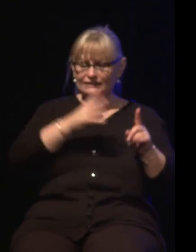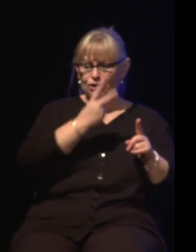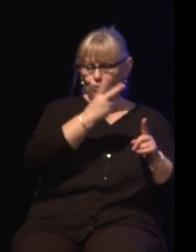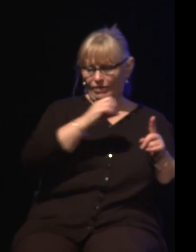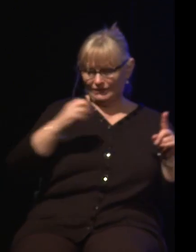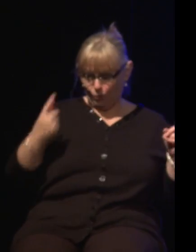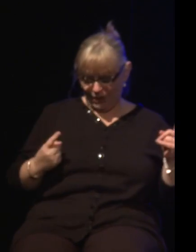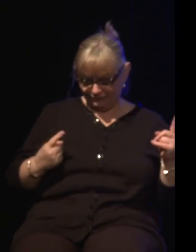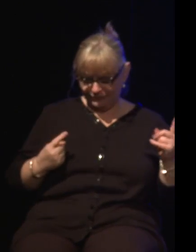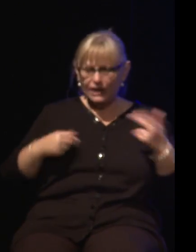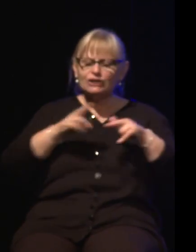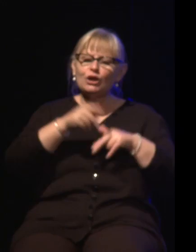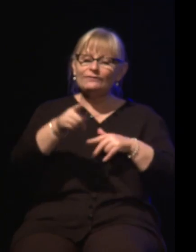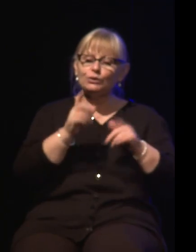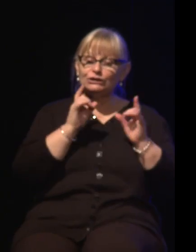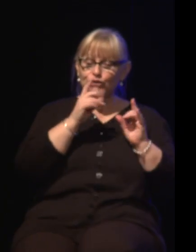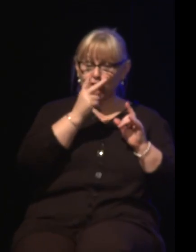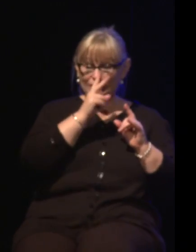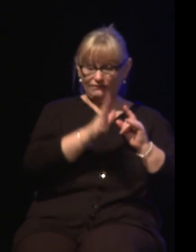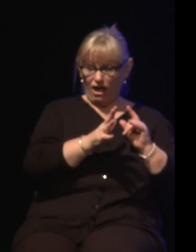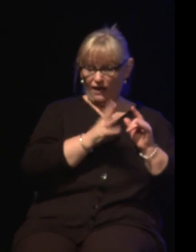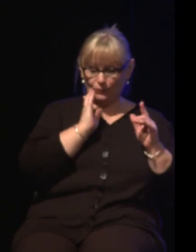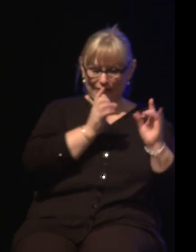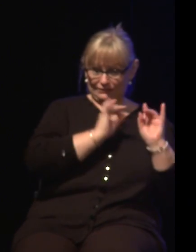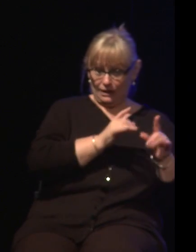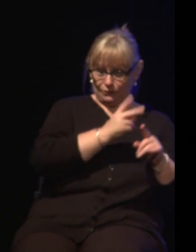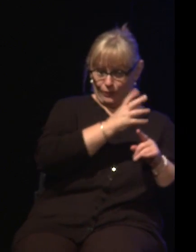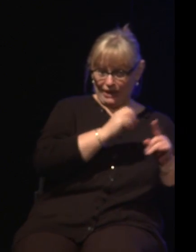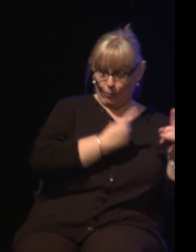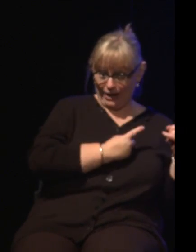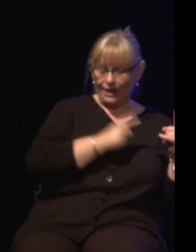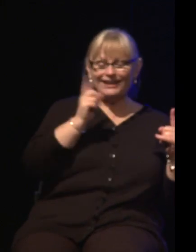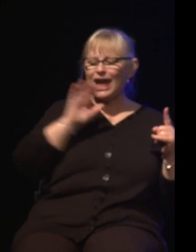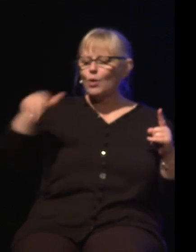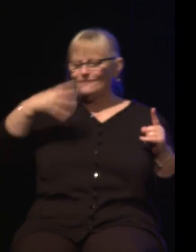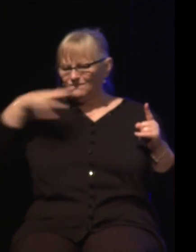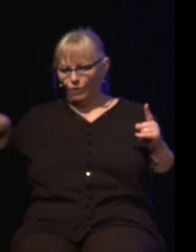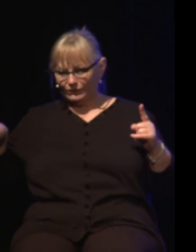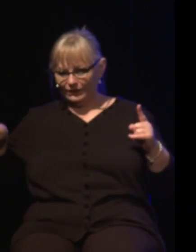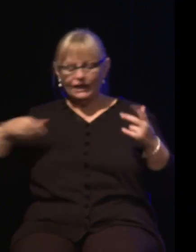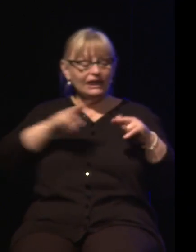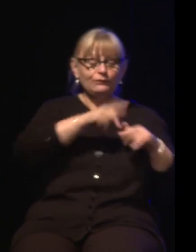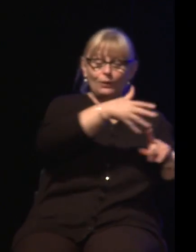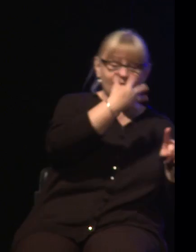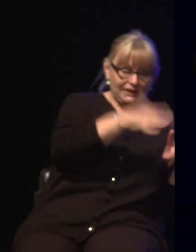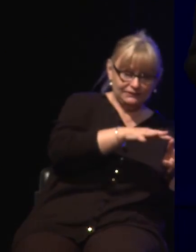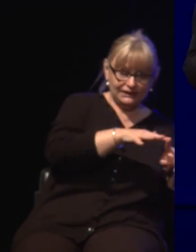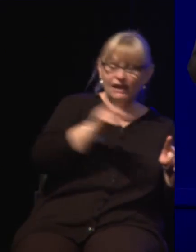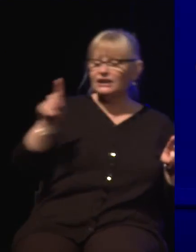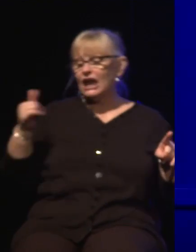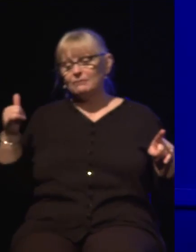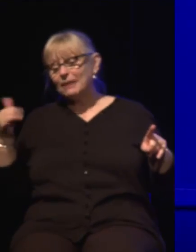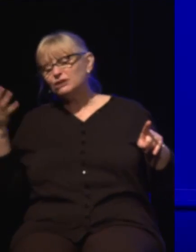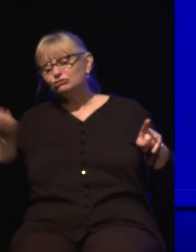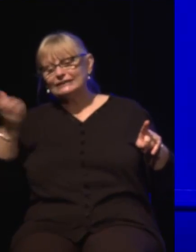So if you were a 25-year-old at the start of the survey, you'd now be over 40. If you're a 50-year-old, you'd probably now be